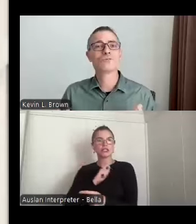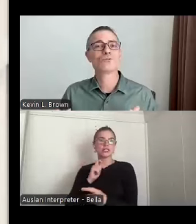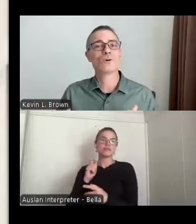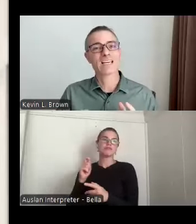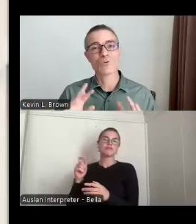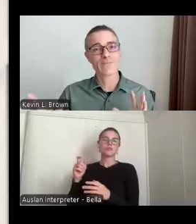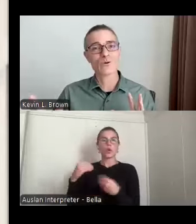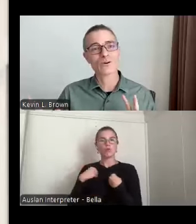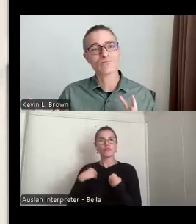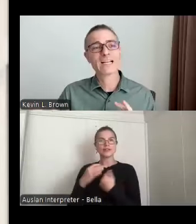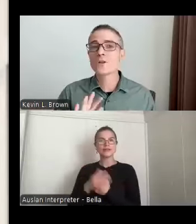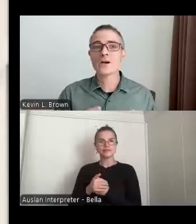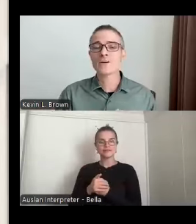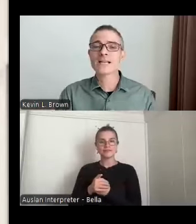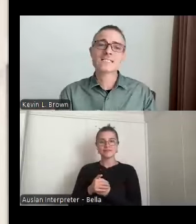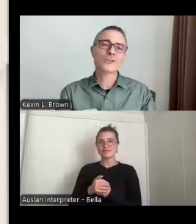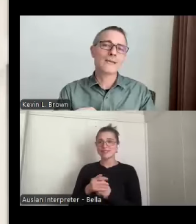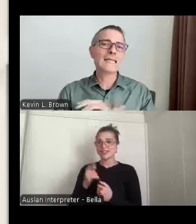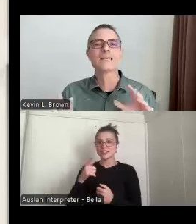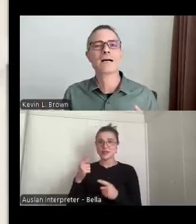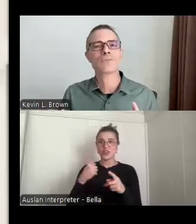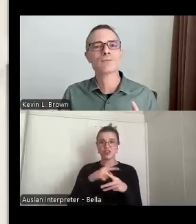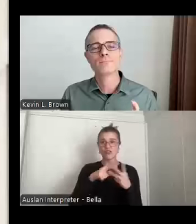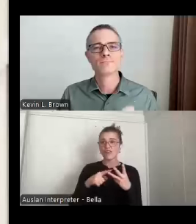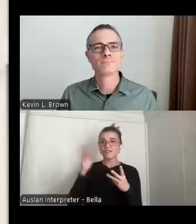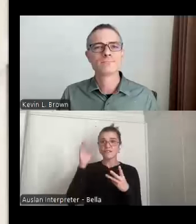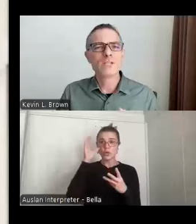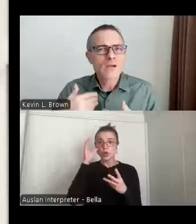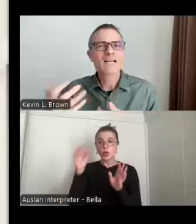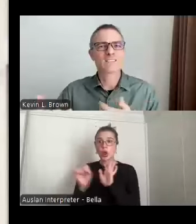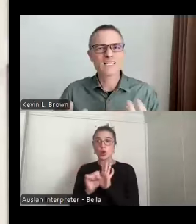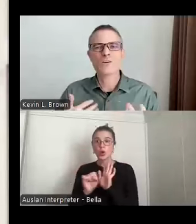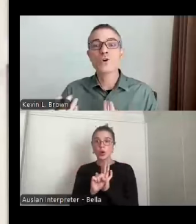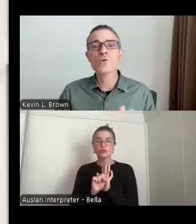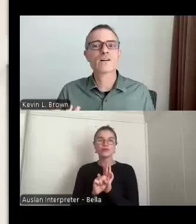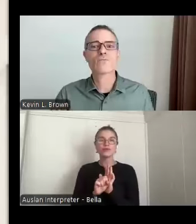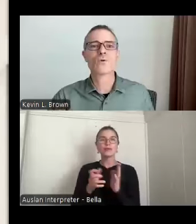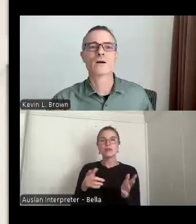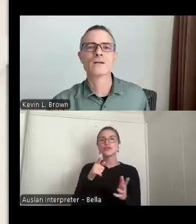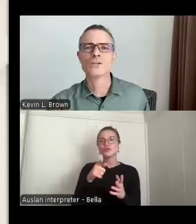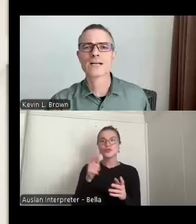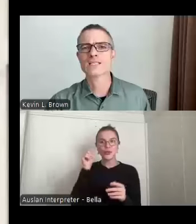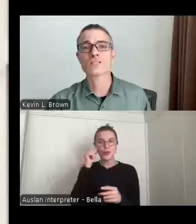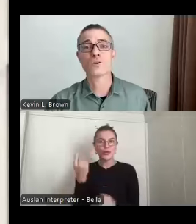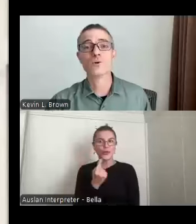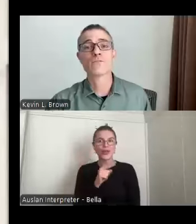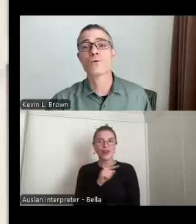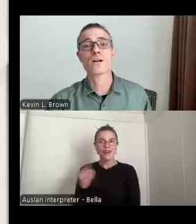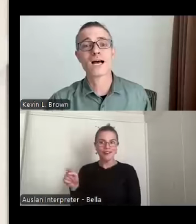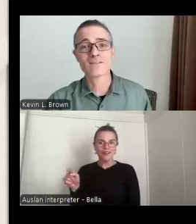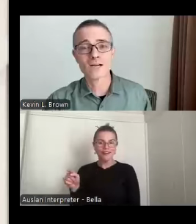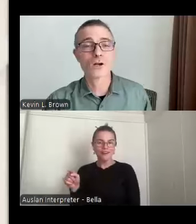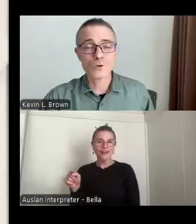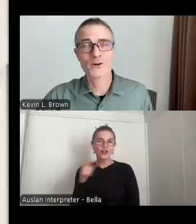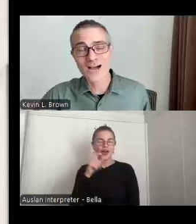showed you was a quick photo and a logo. I didn't tell you anything about them, but you got a sense of who they're for. You got a sense of who they're for